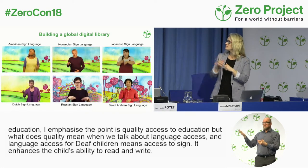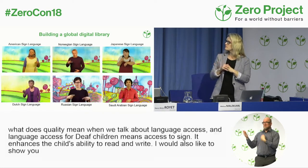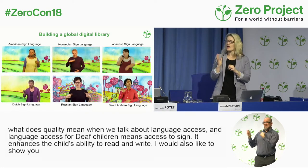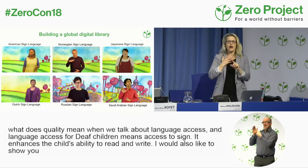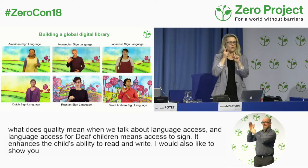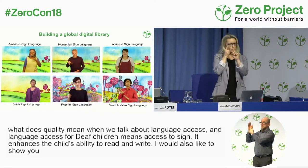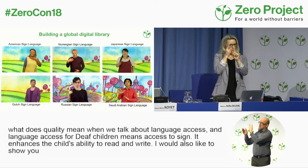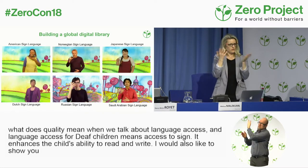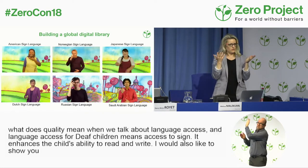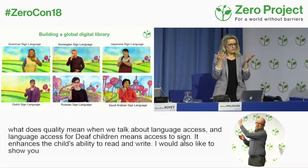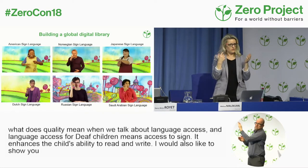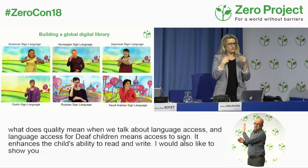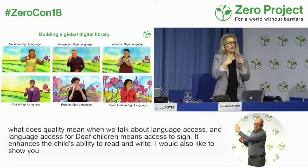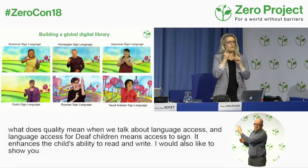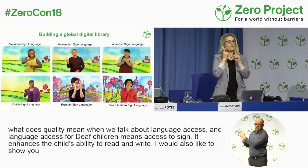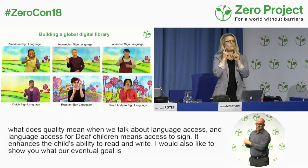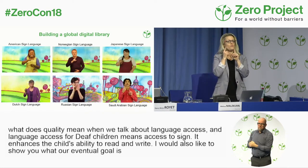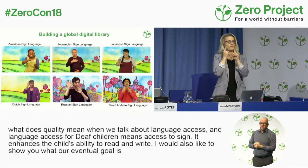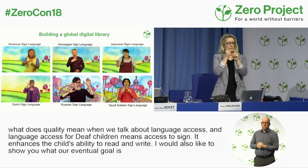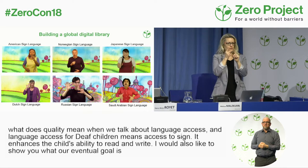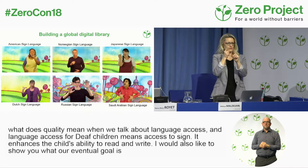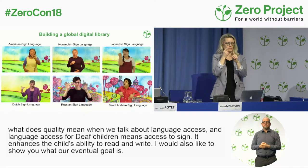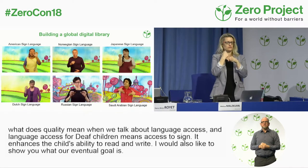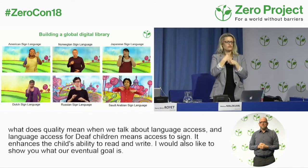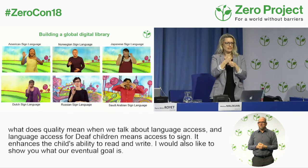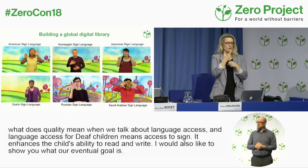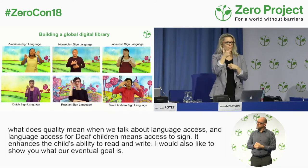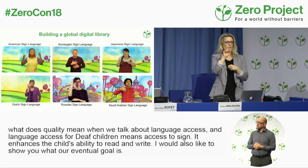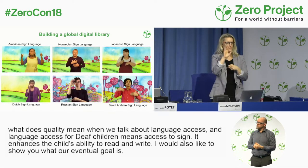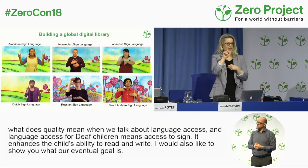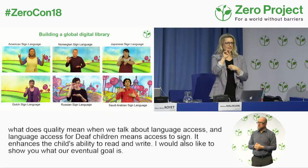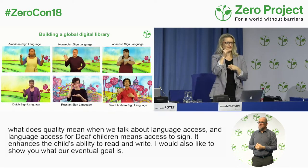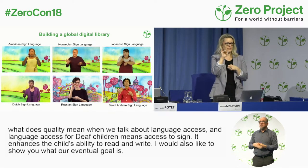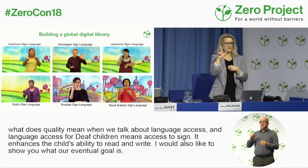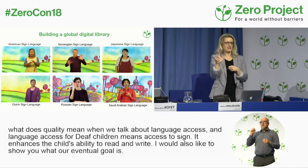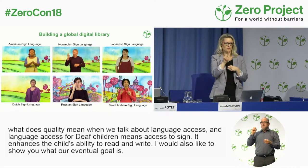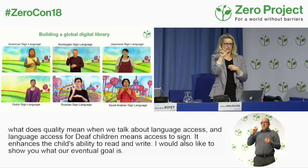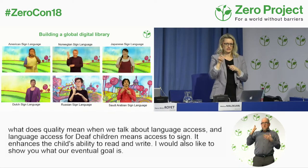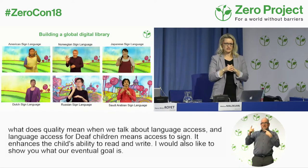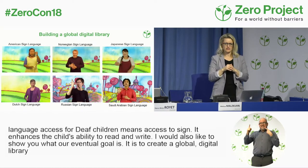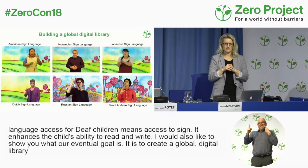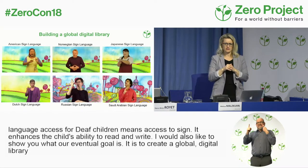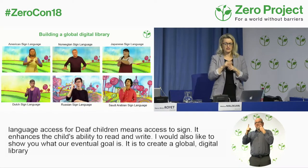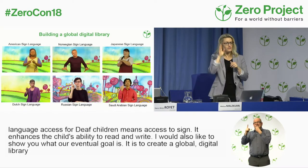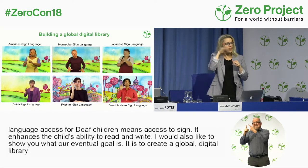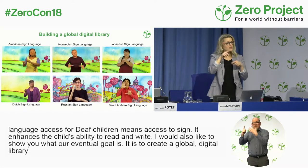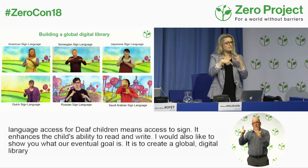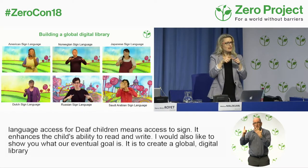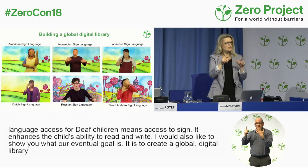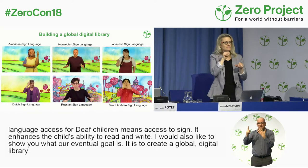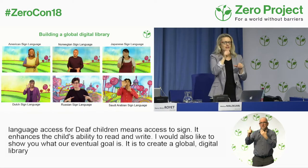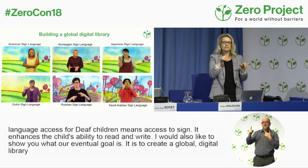I'd also like to show you what our eventual goal is. Our goal is to create a global